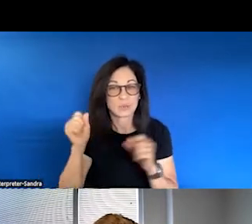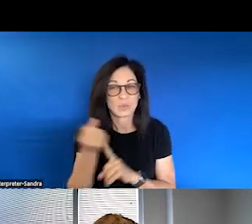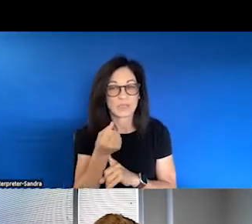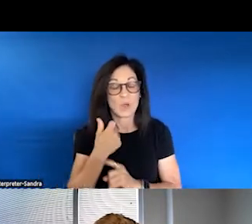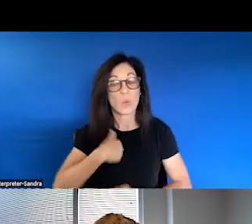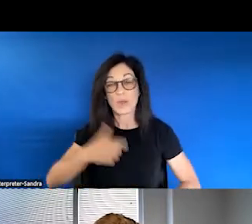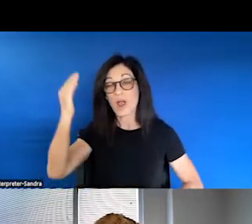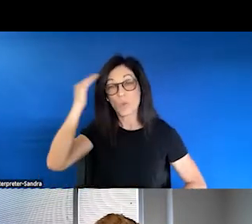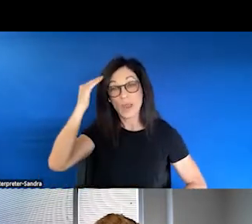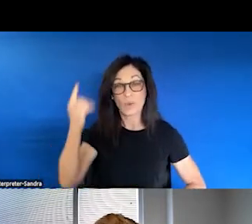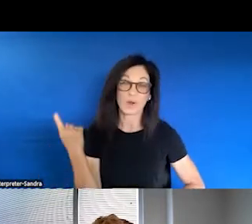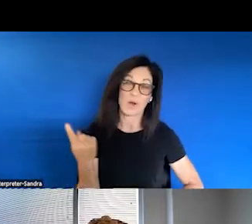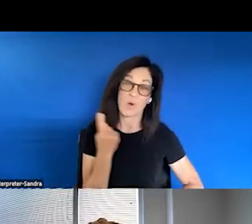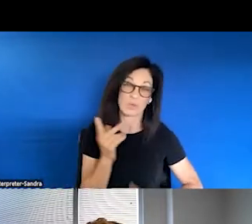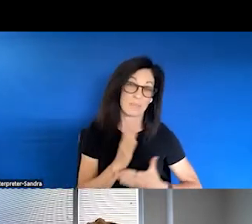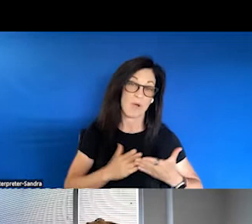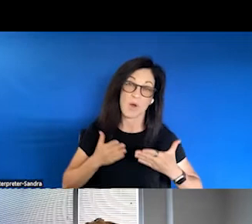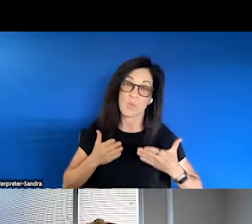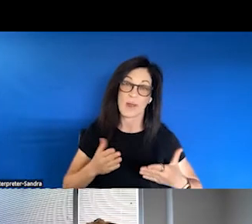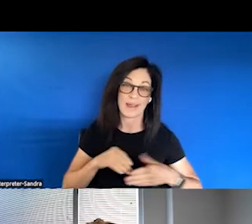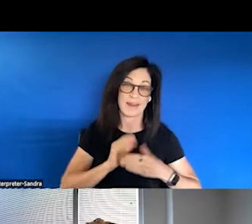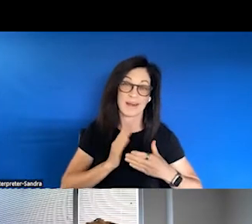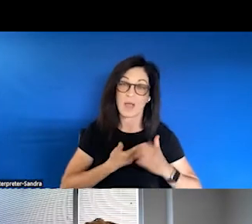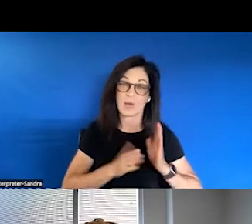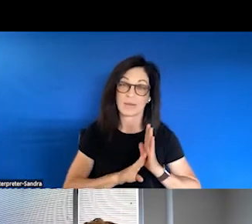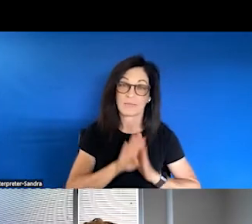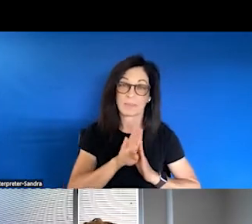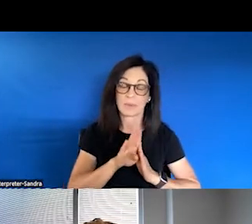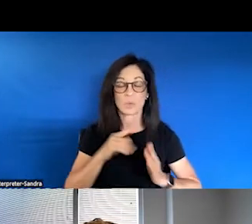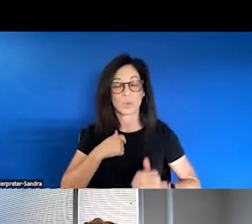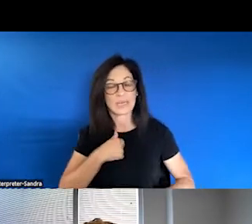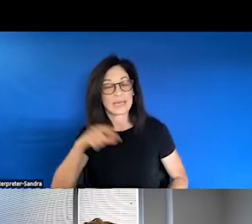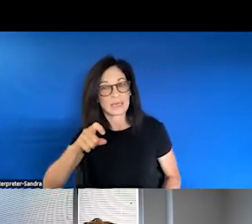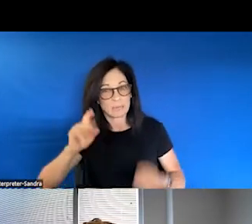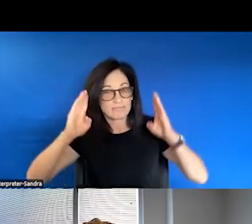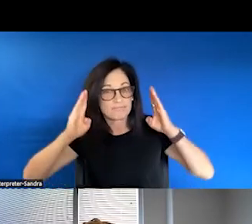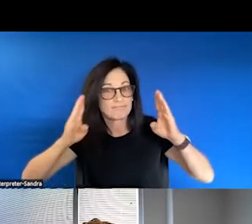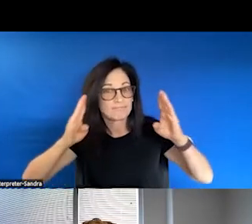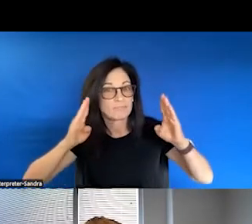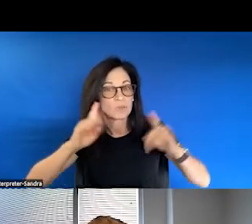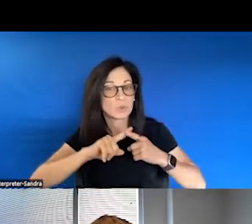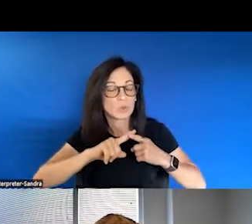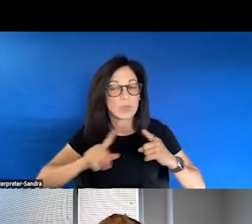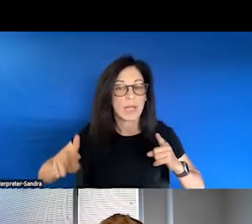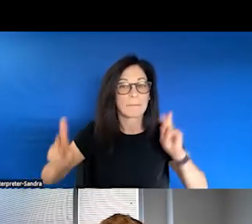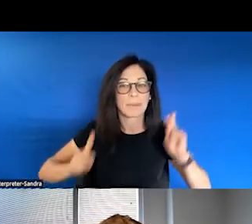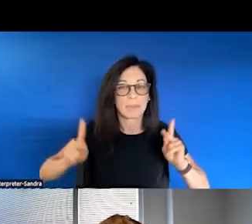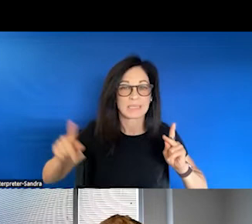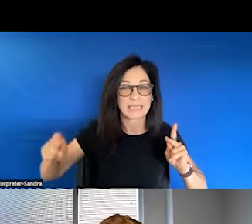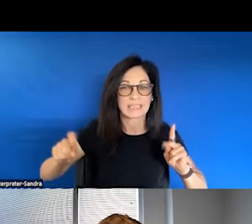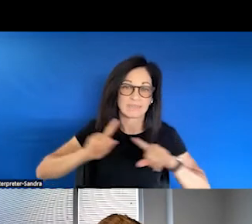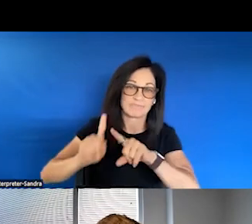are only partway in the development, and that we need to be paying attention to the needs of a variety of